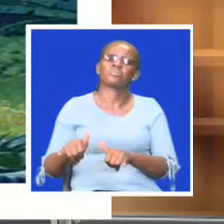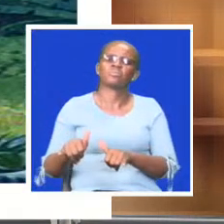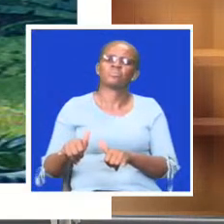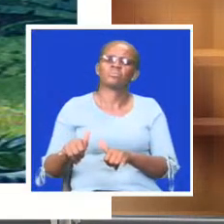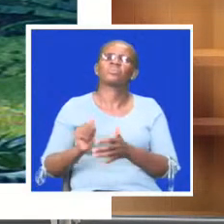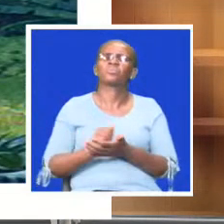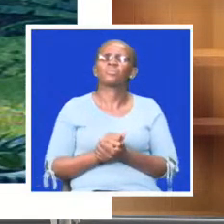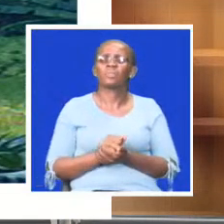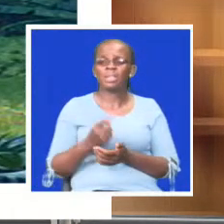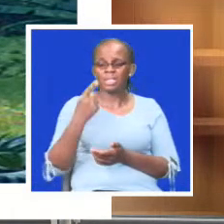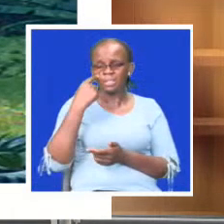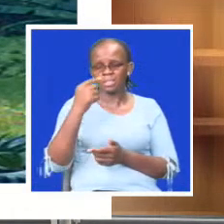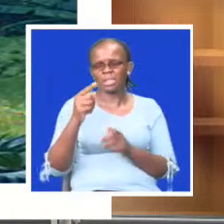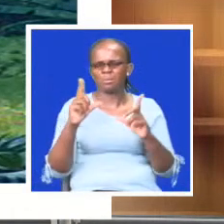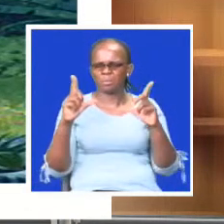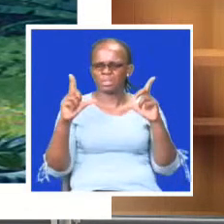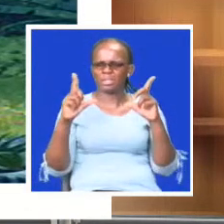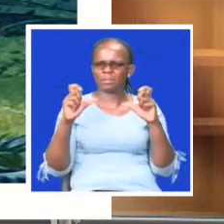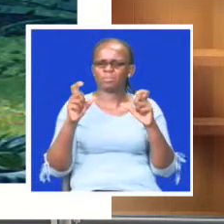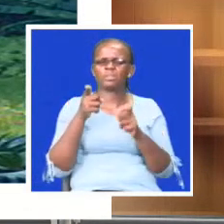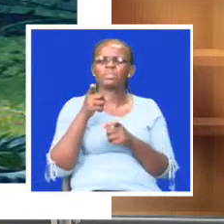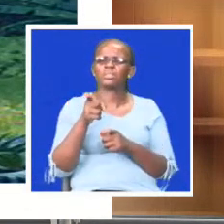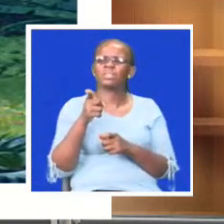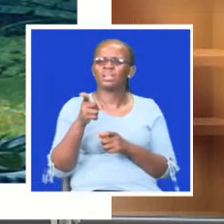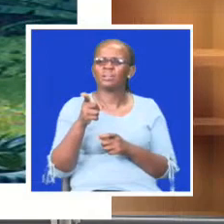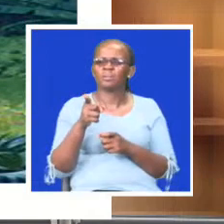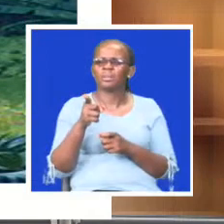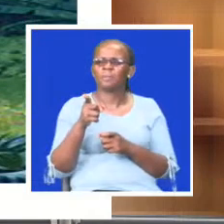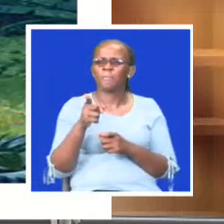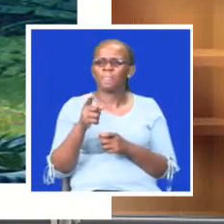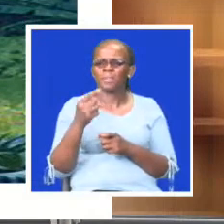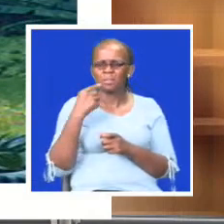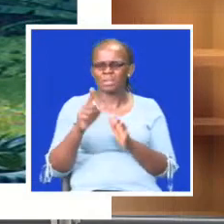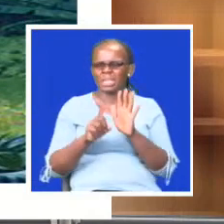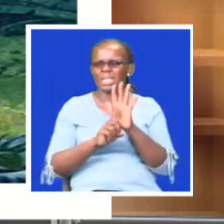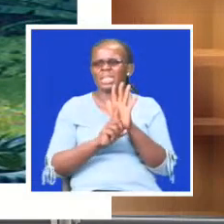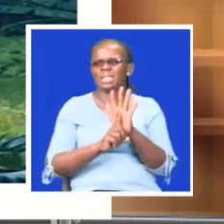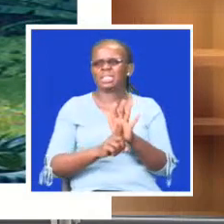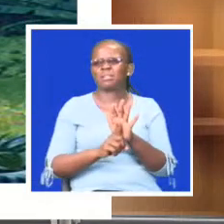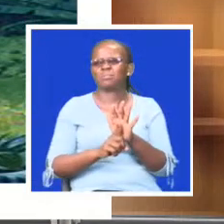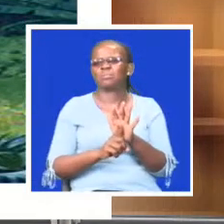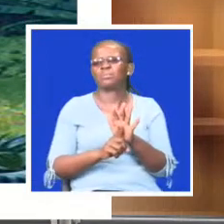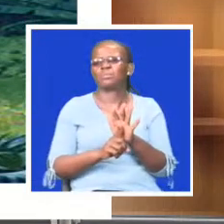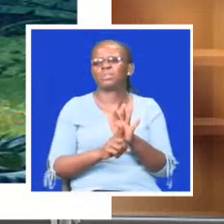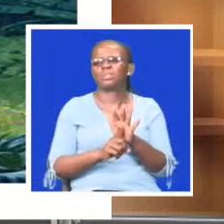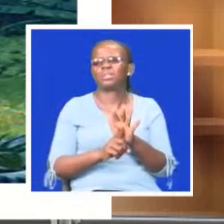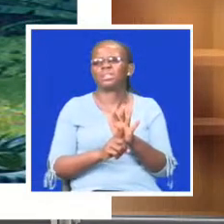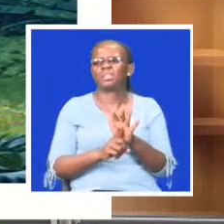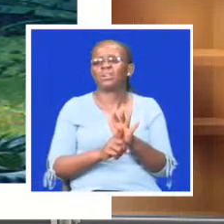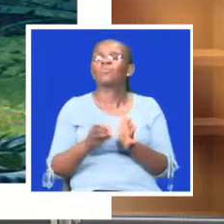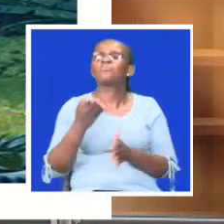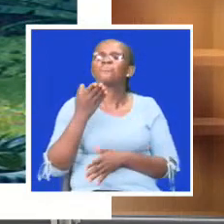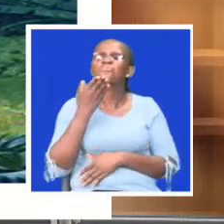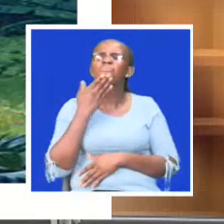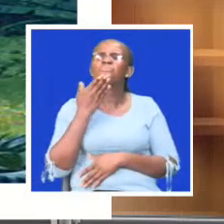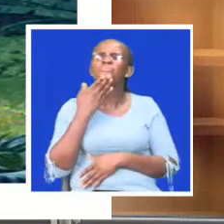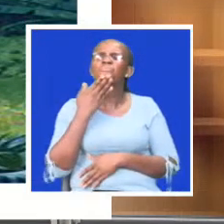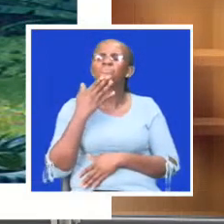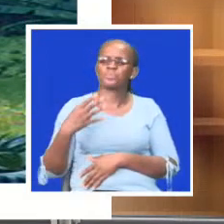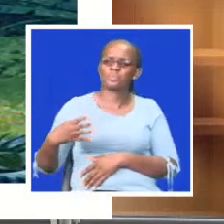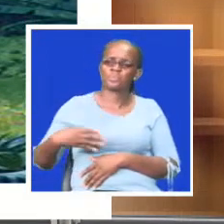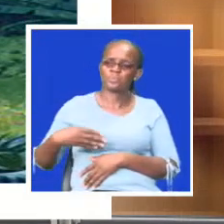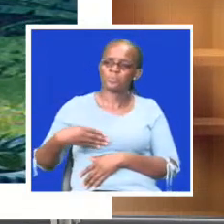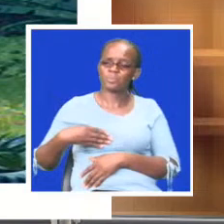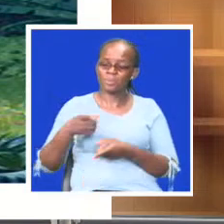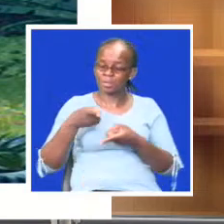Okay, dear Lena, let us look at our picture here. It is an example of Adam and Eve being